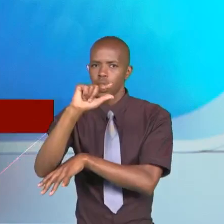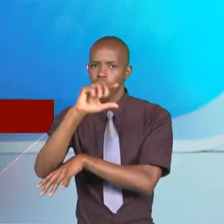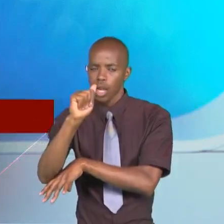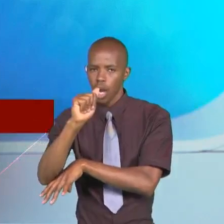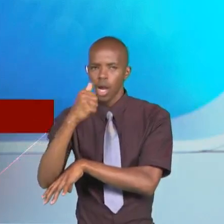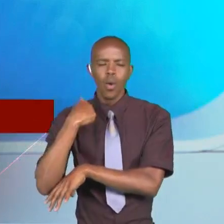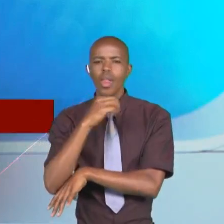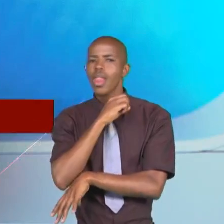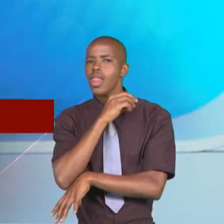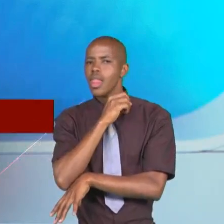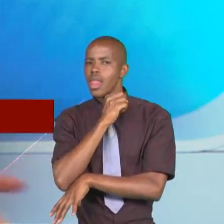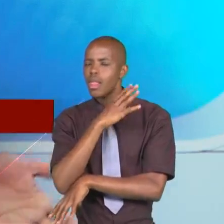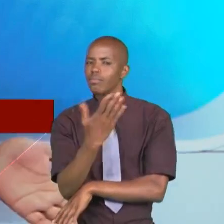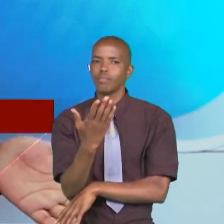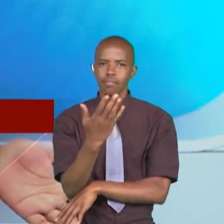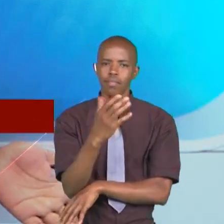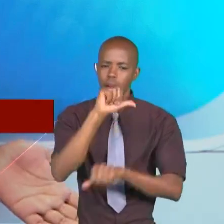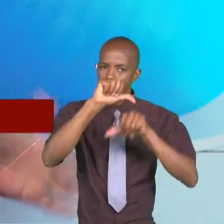as we are complaining about,